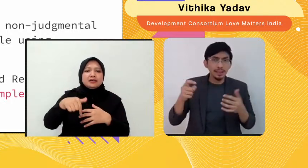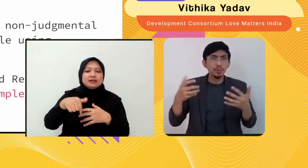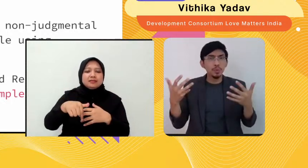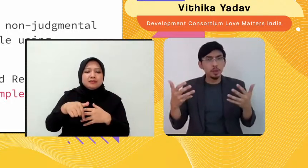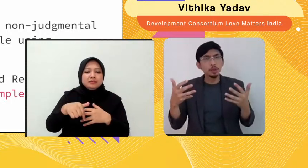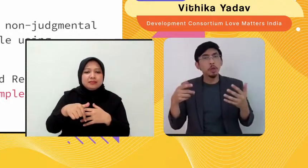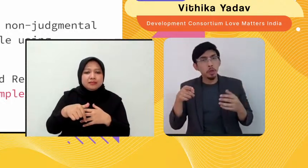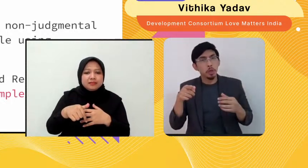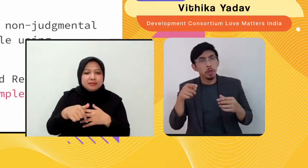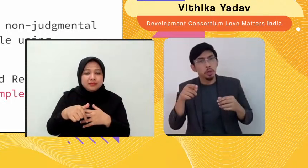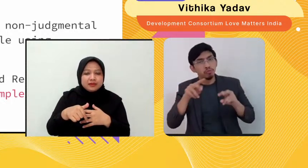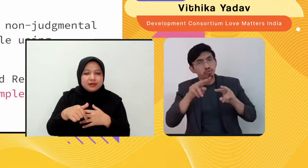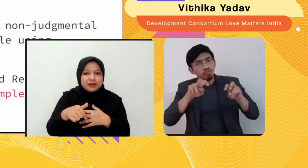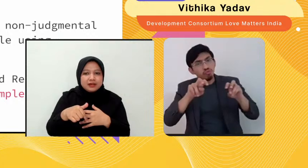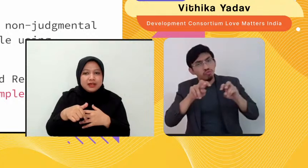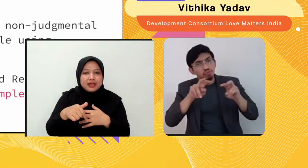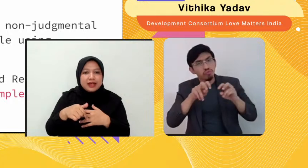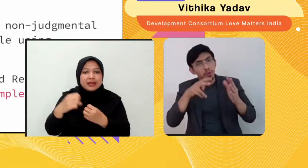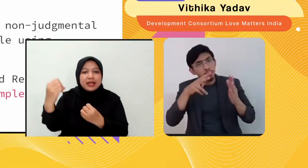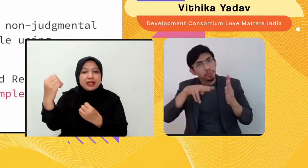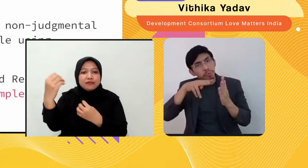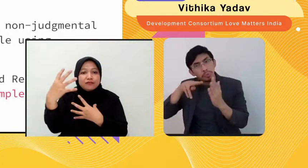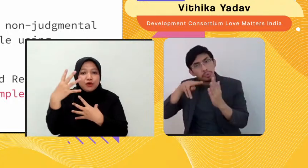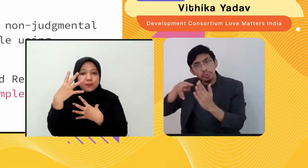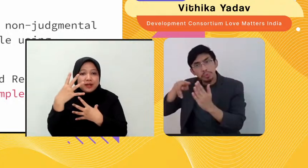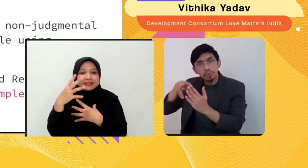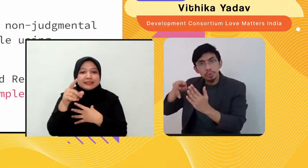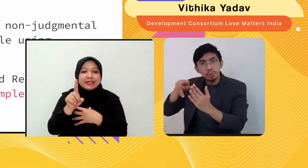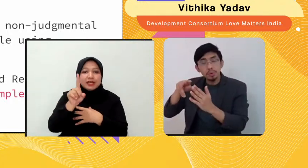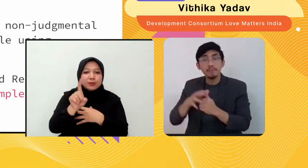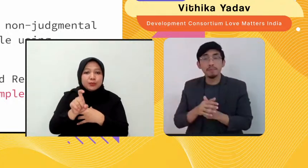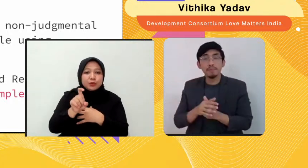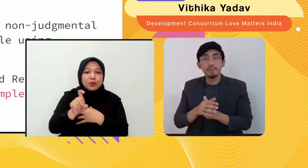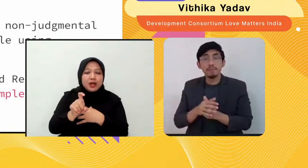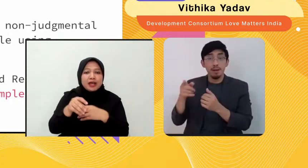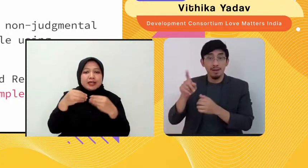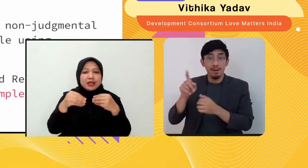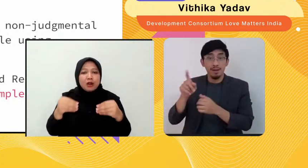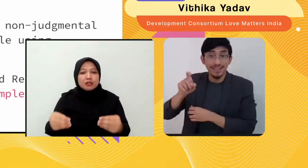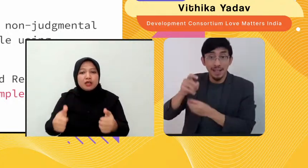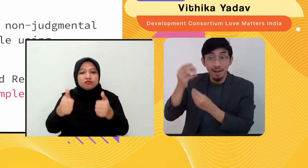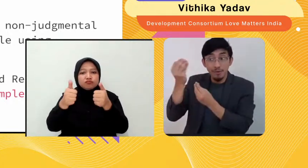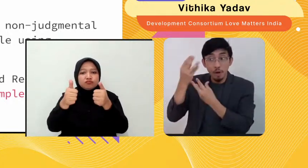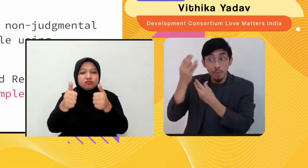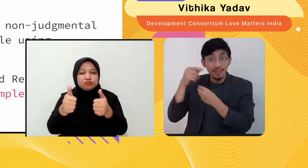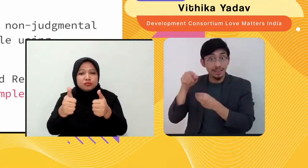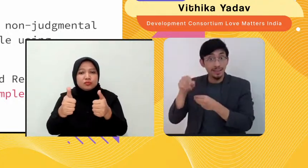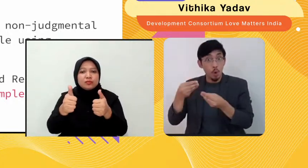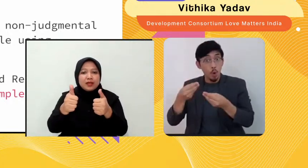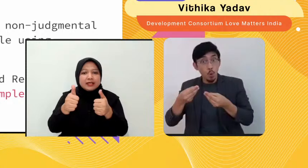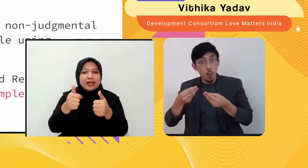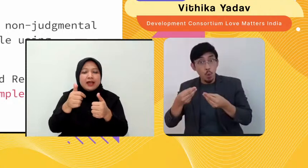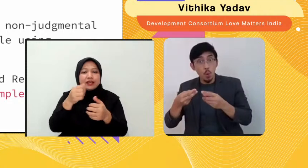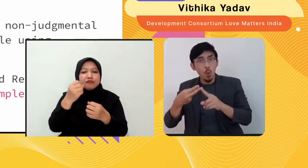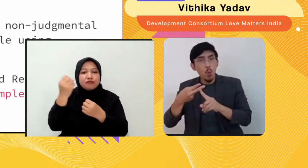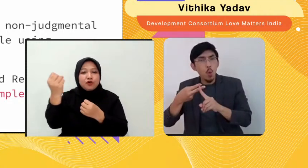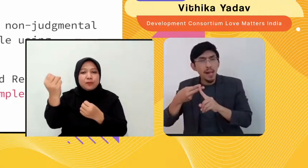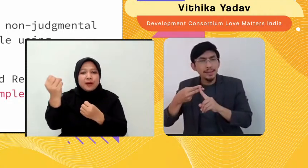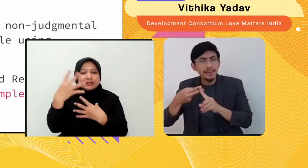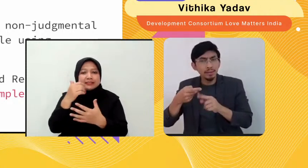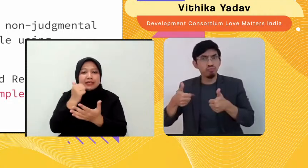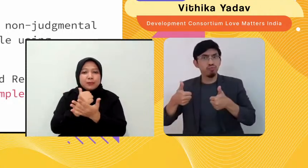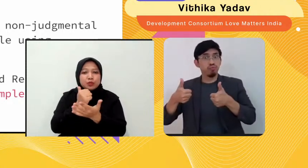information they need, getting good quality, high quality information that they need, that they deserve to have, then to be able to